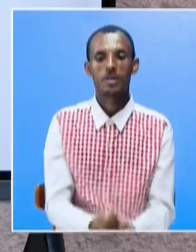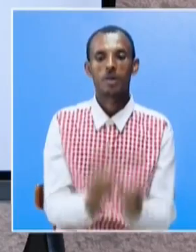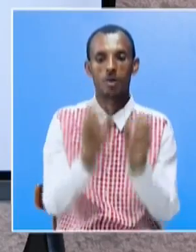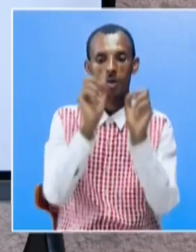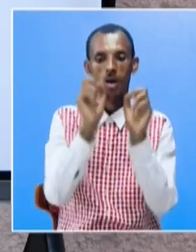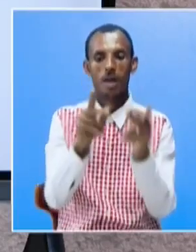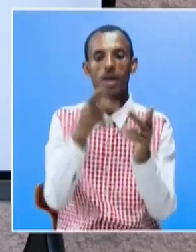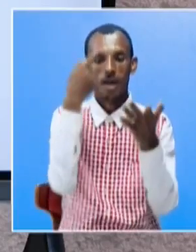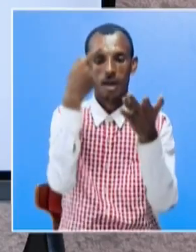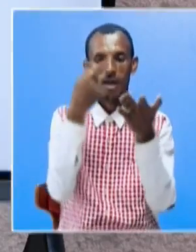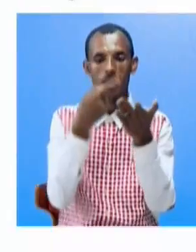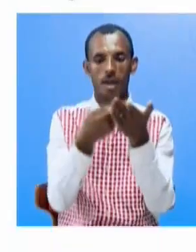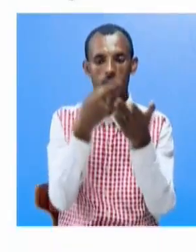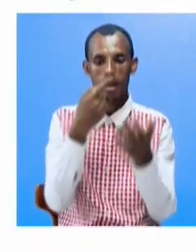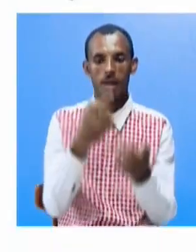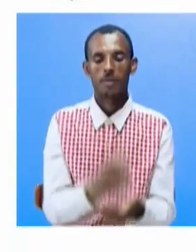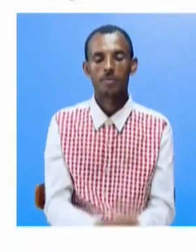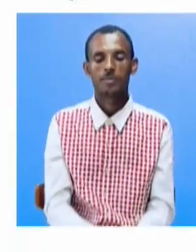Okay, here